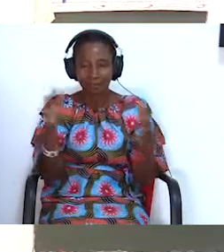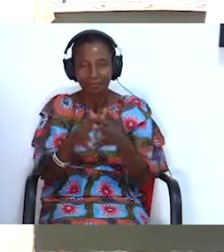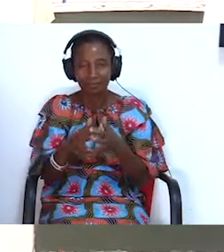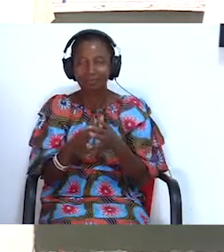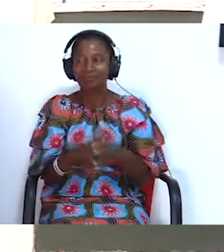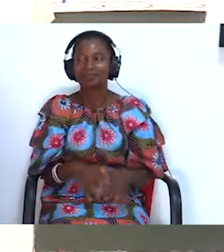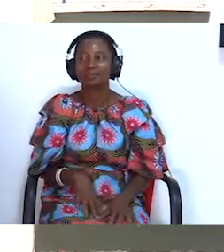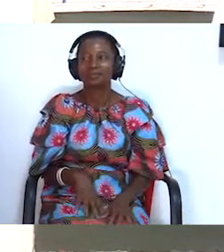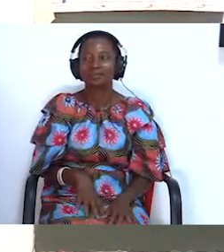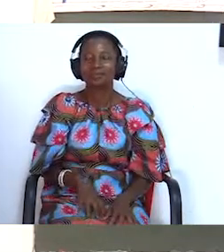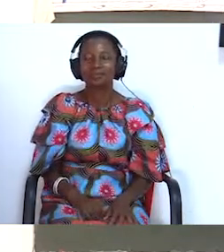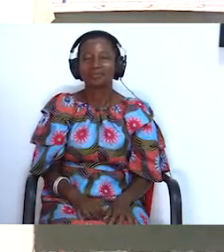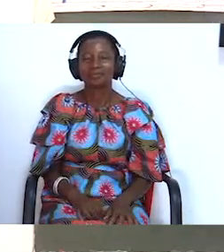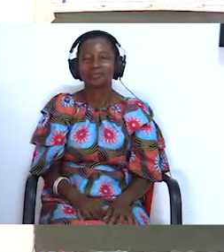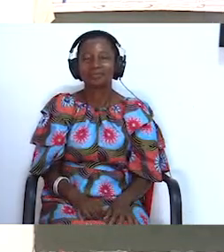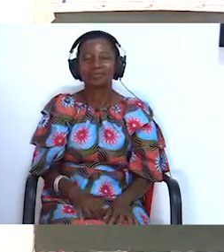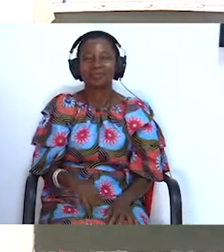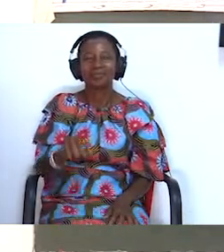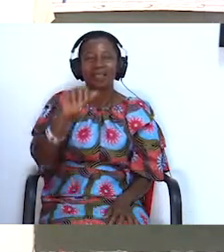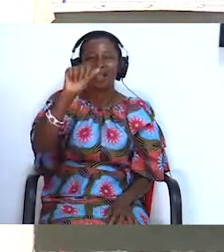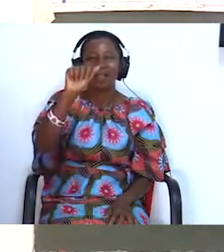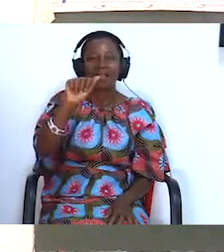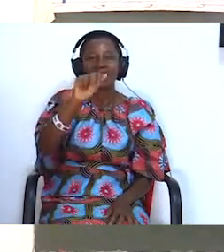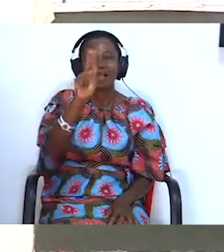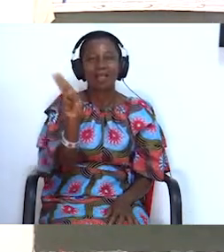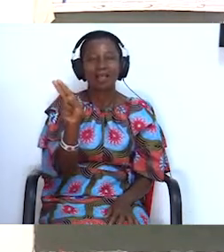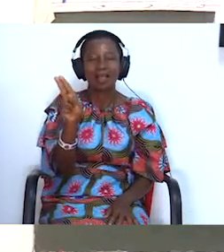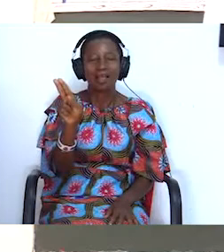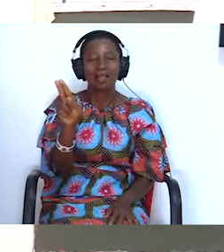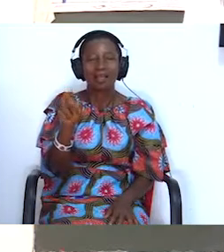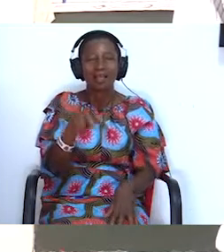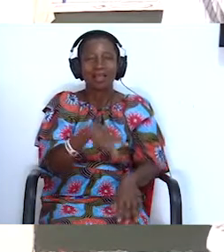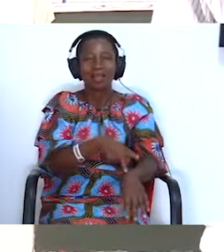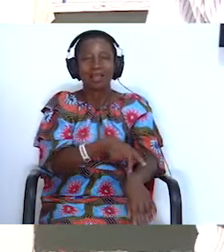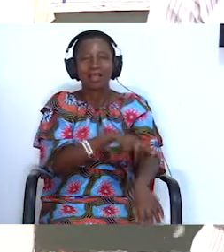hands on my arm, they're causing me alarm.